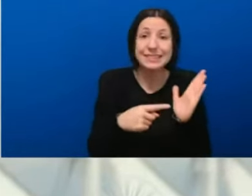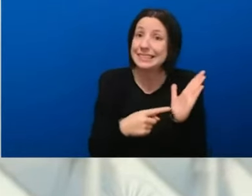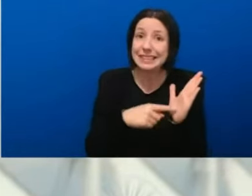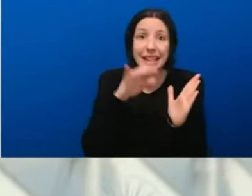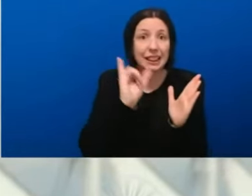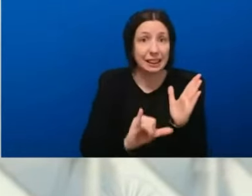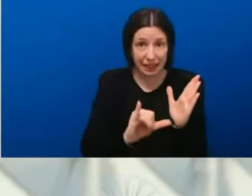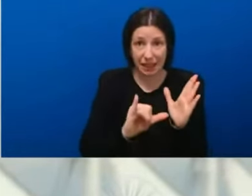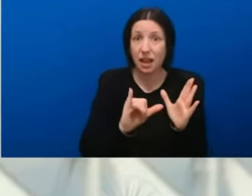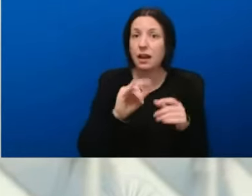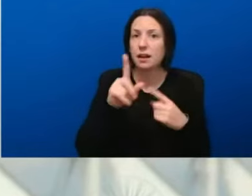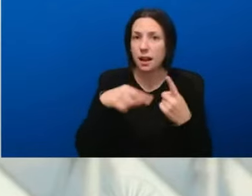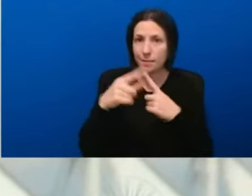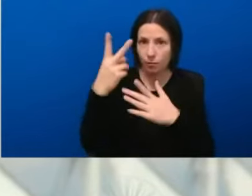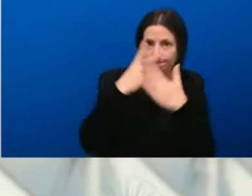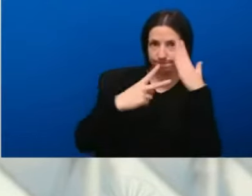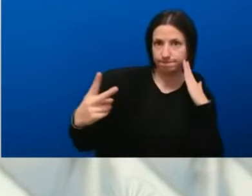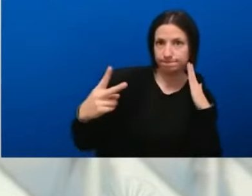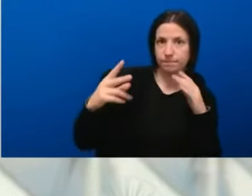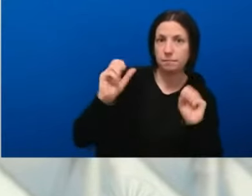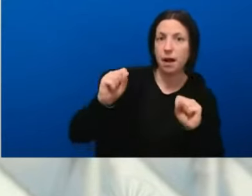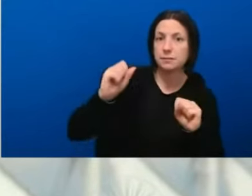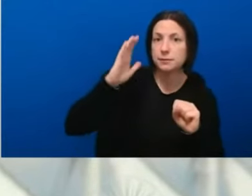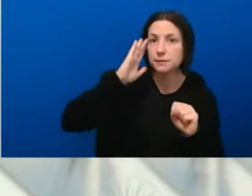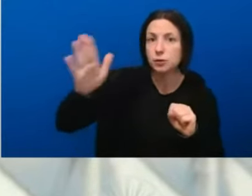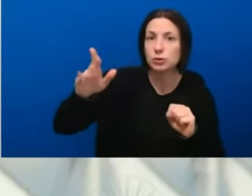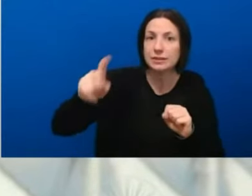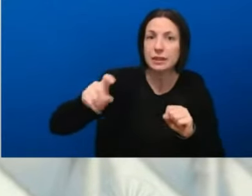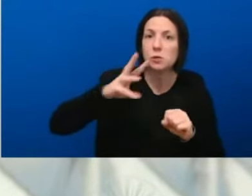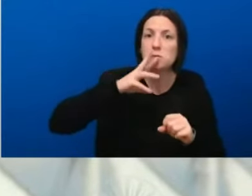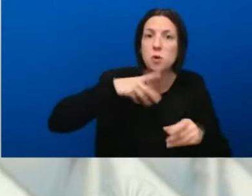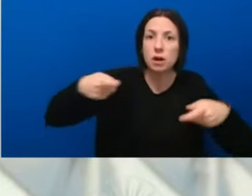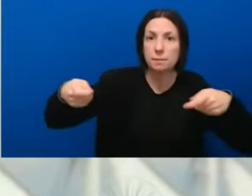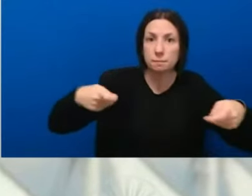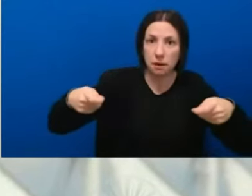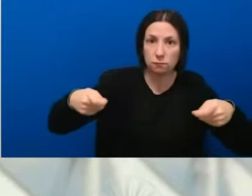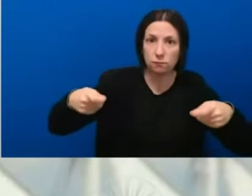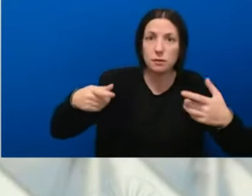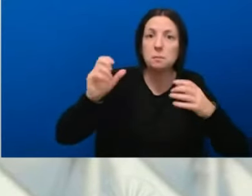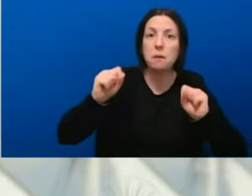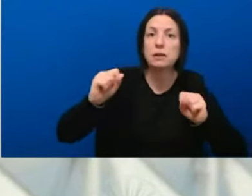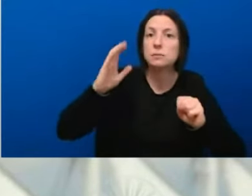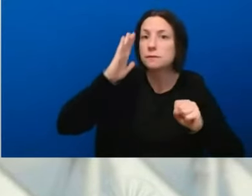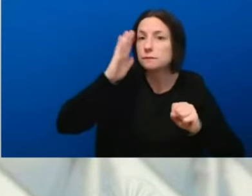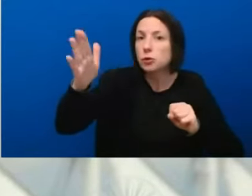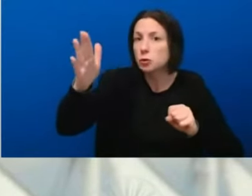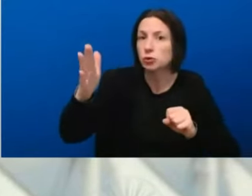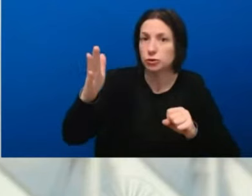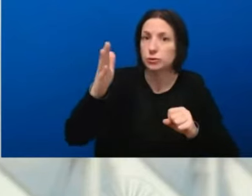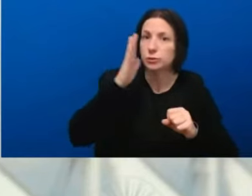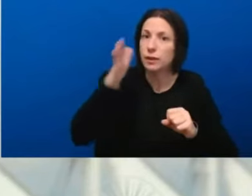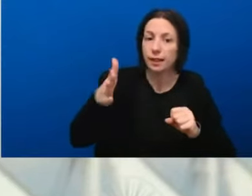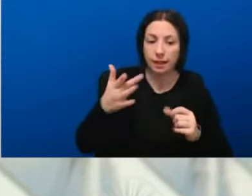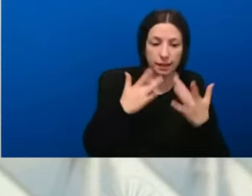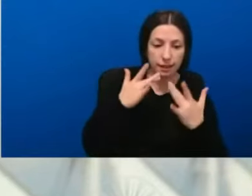force, was a forward-looking view about water management and the prospects of drought into the future.